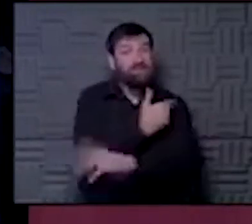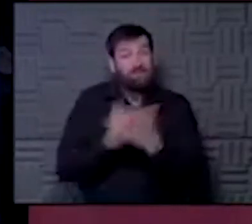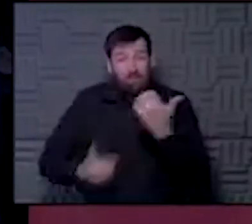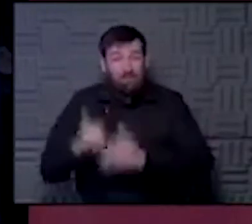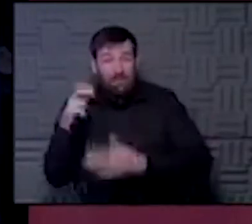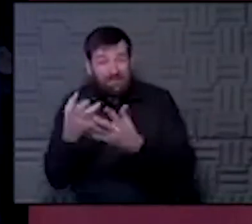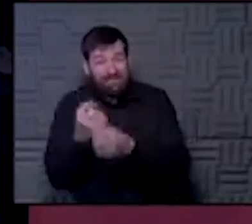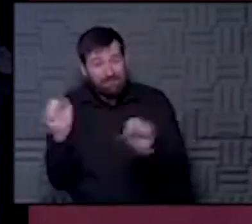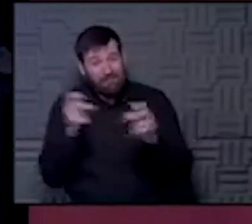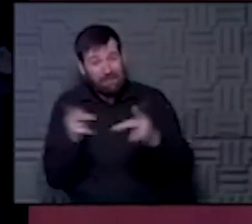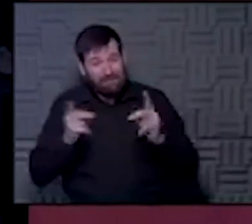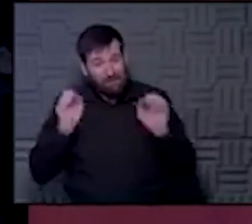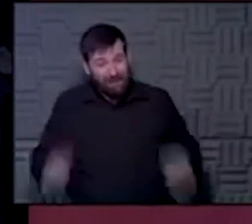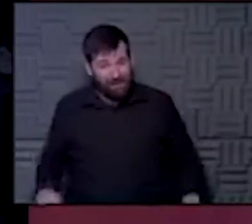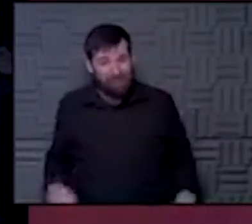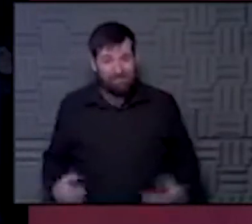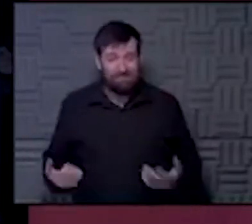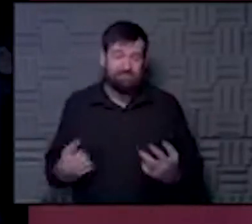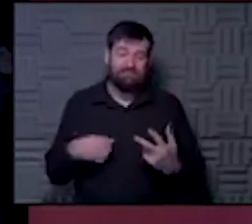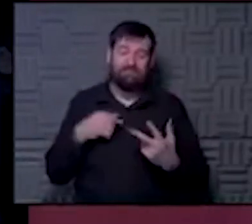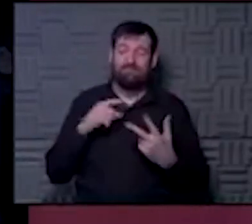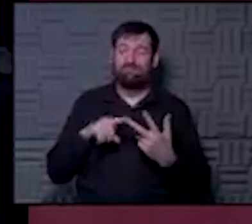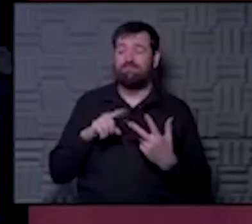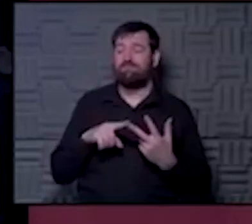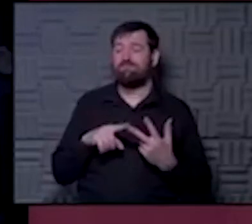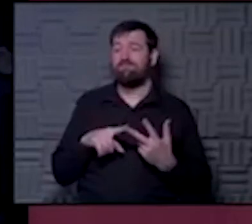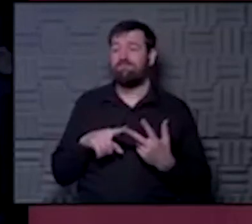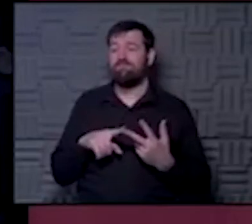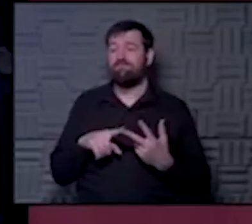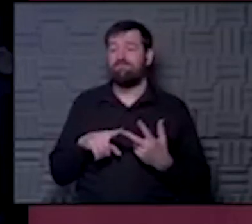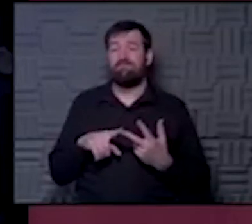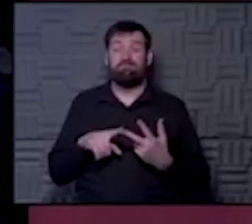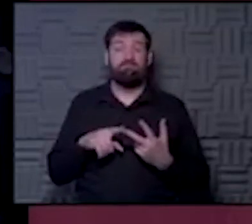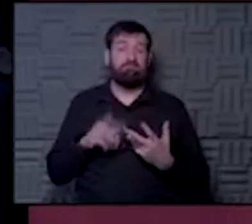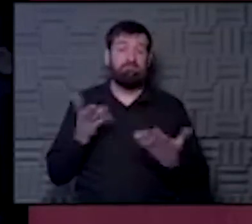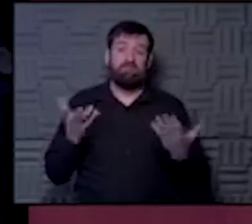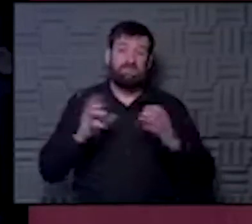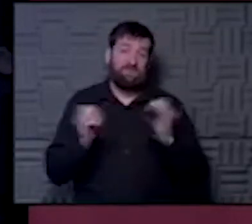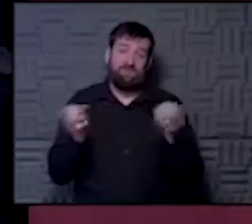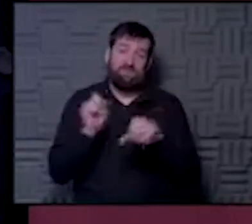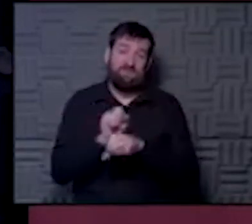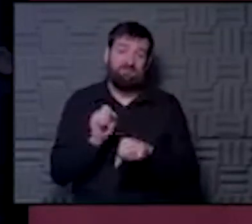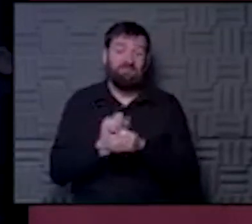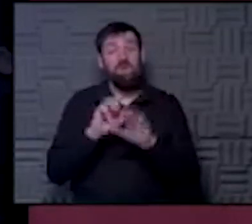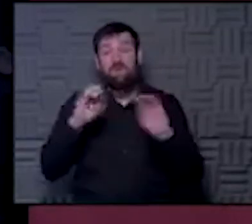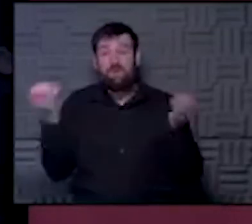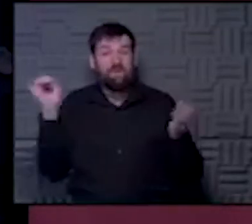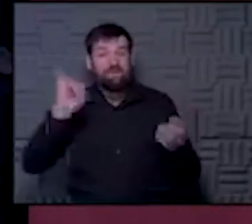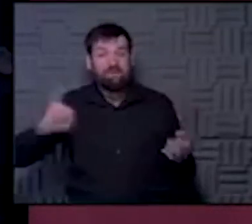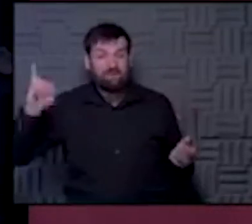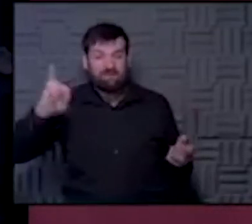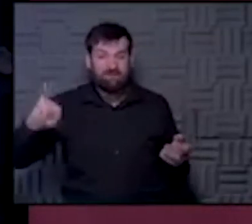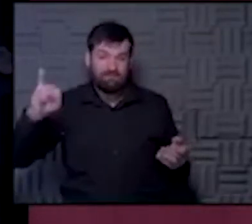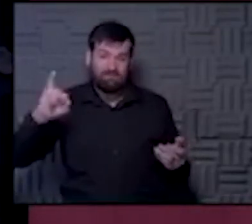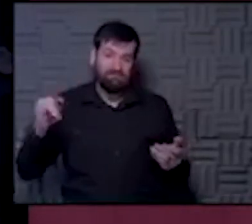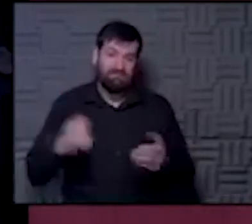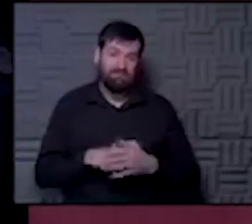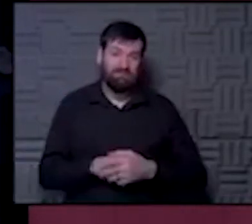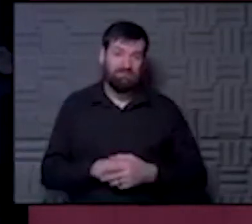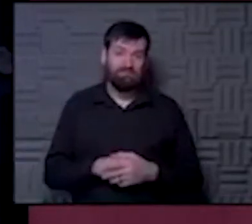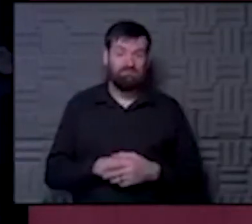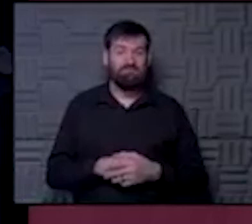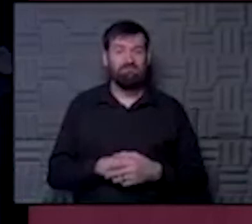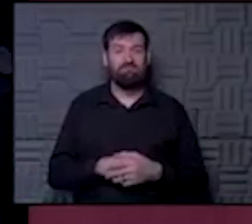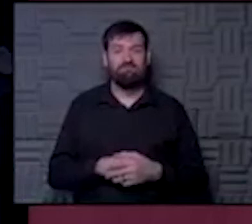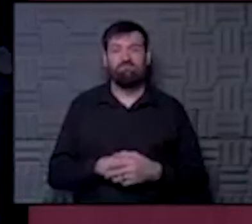go. Or they are, or maybe they may not have their job. Maybe they don't have insurance. Right. And so there may be really